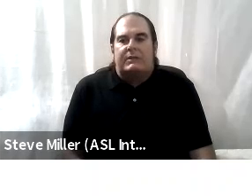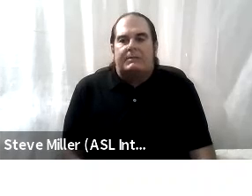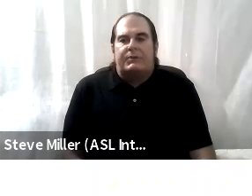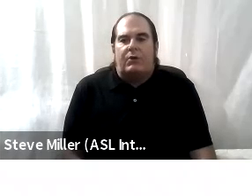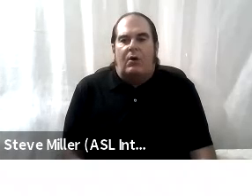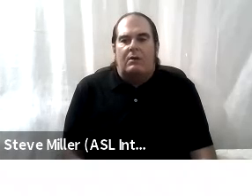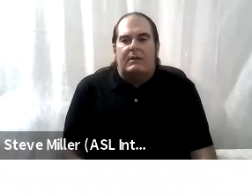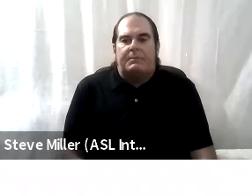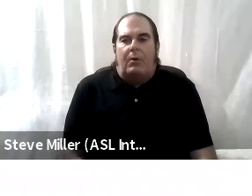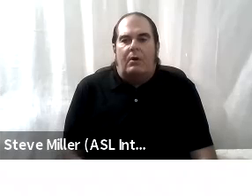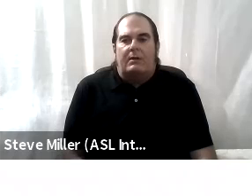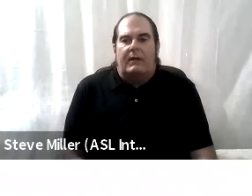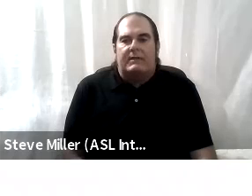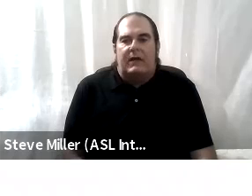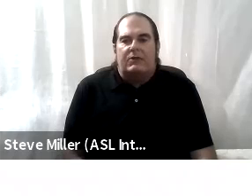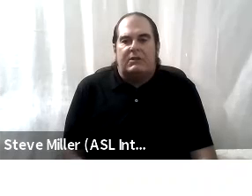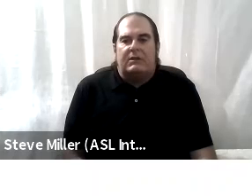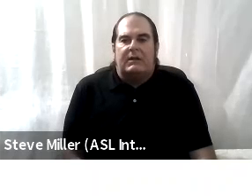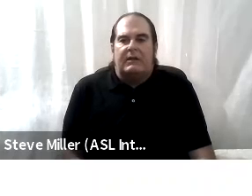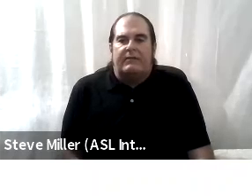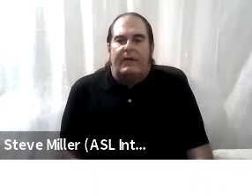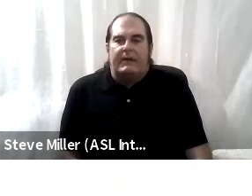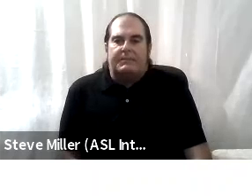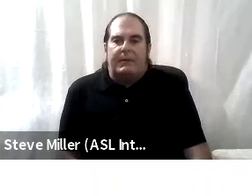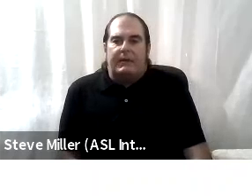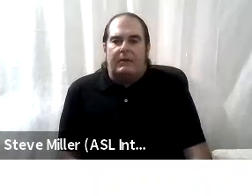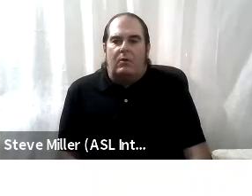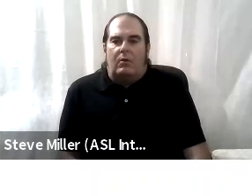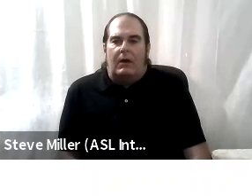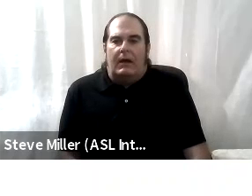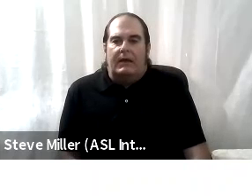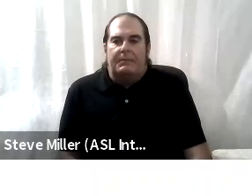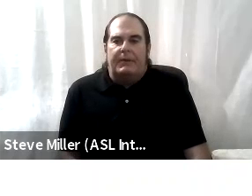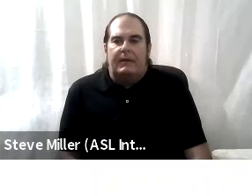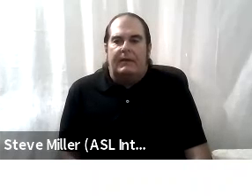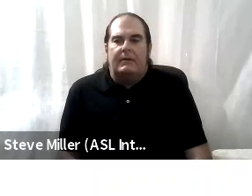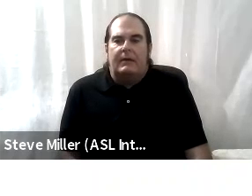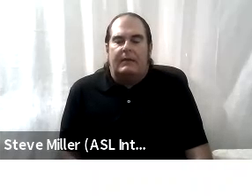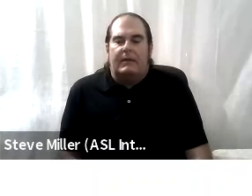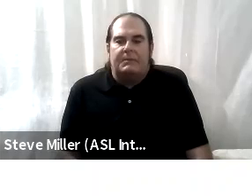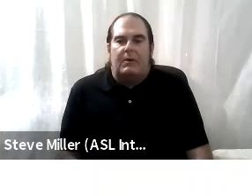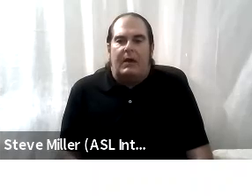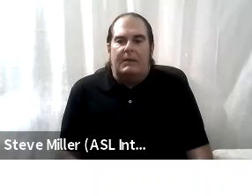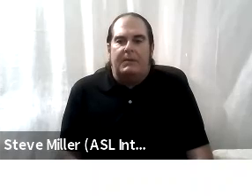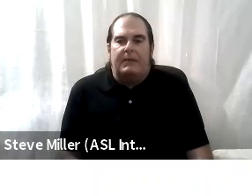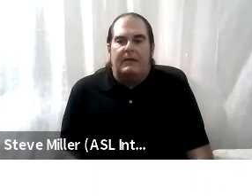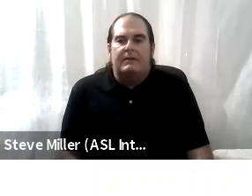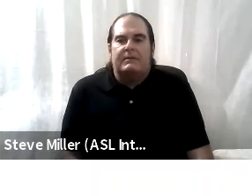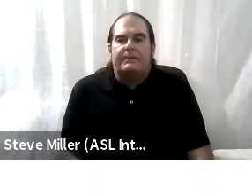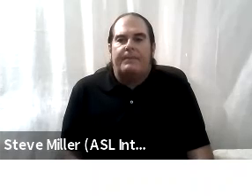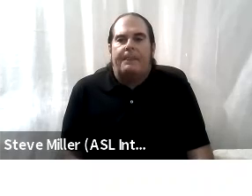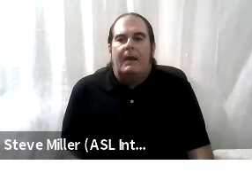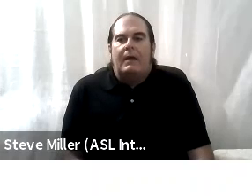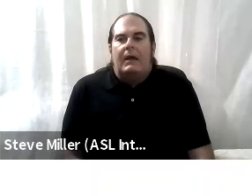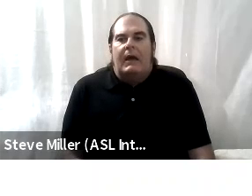to start and spark that discussion if SP or IEP at the SP or IEP